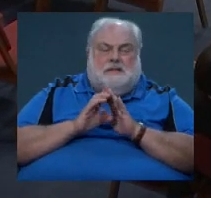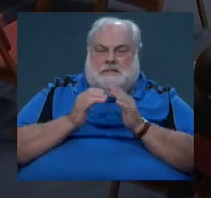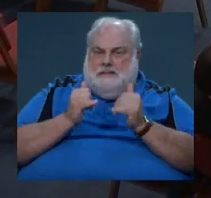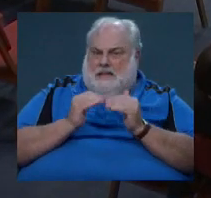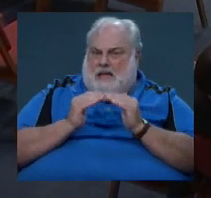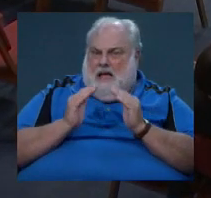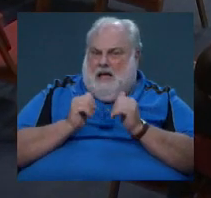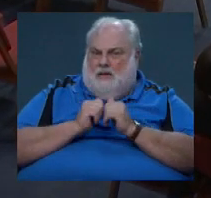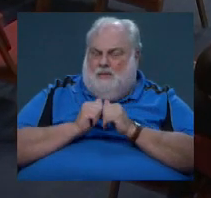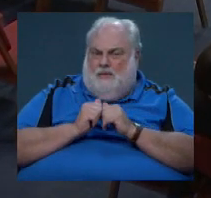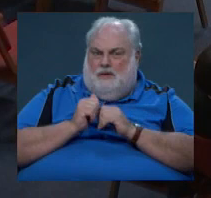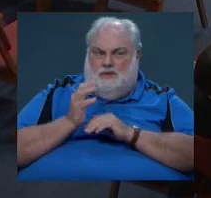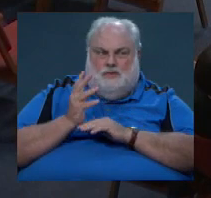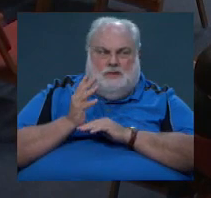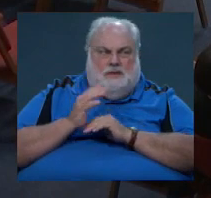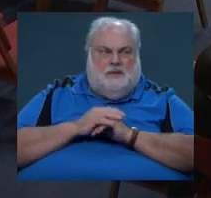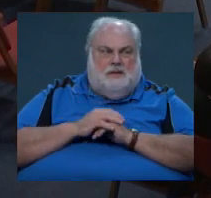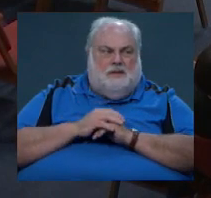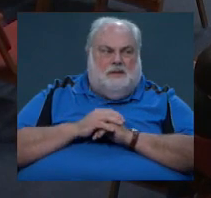tree.